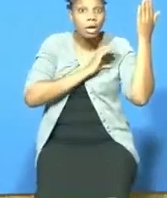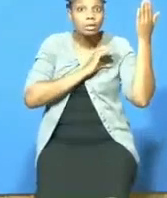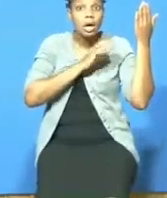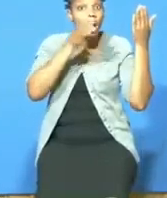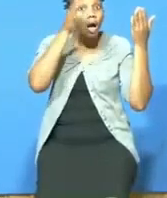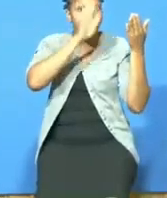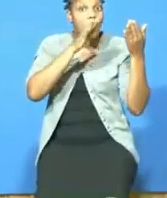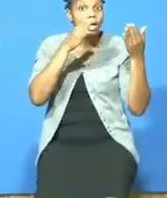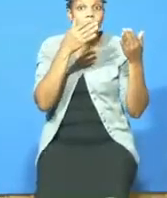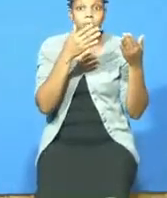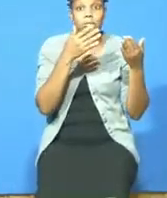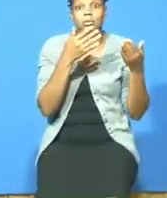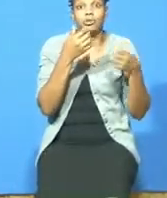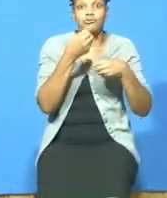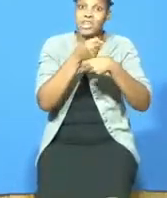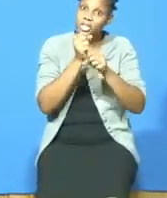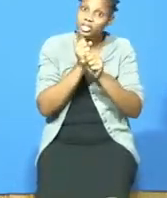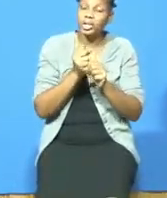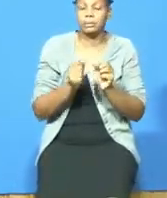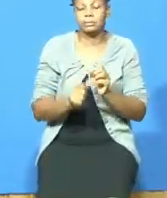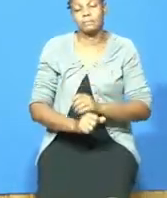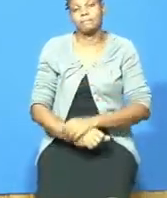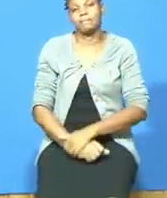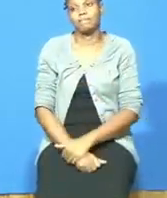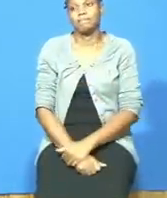God's creation.